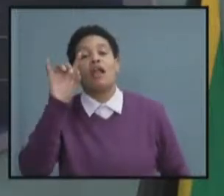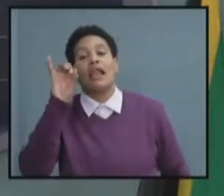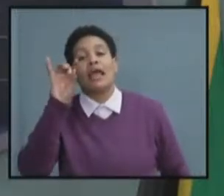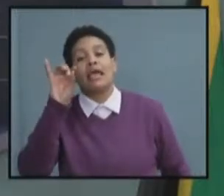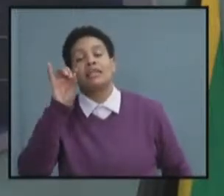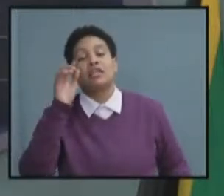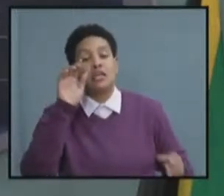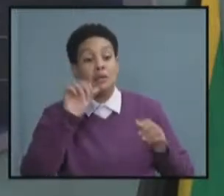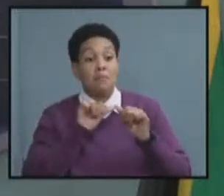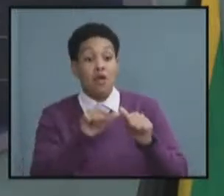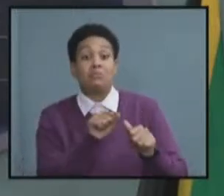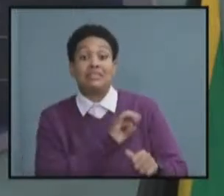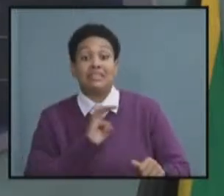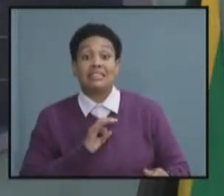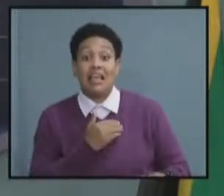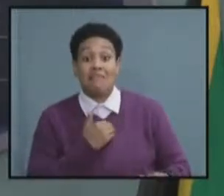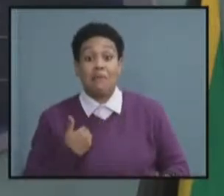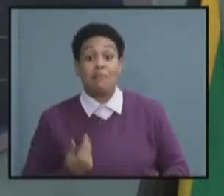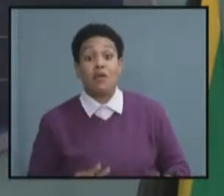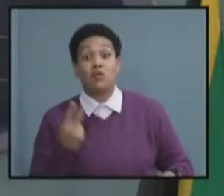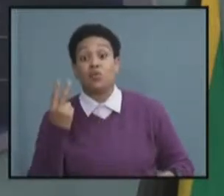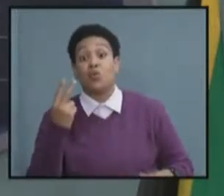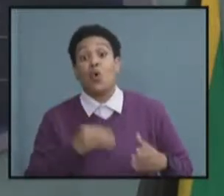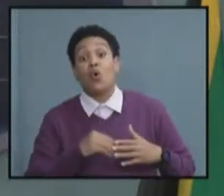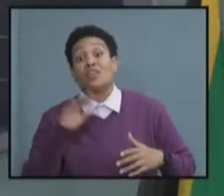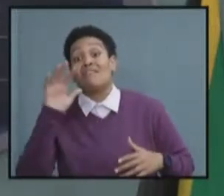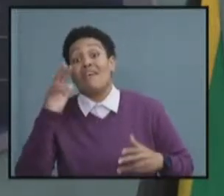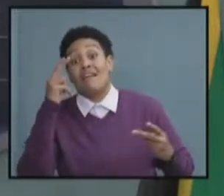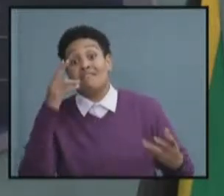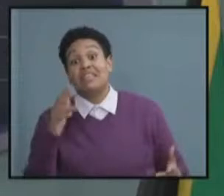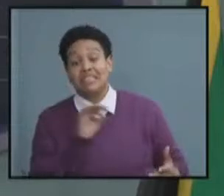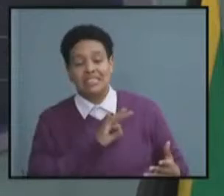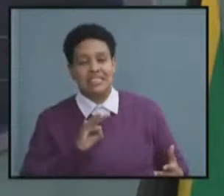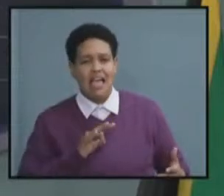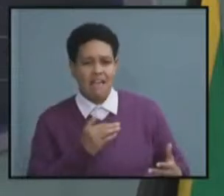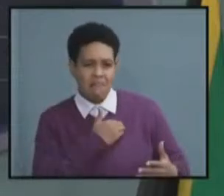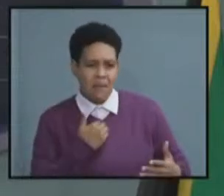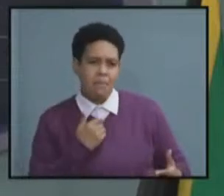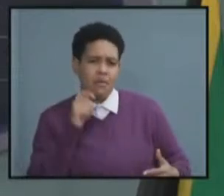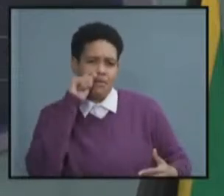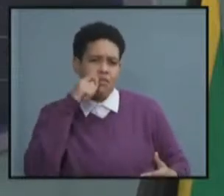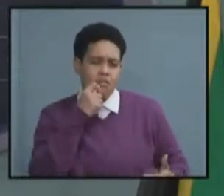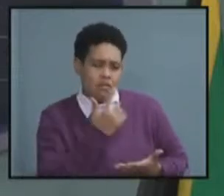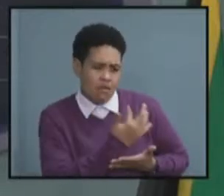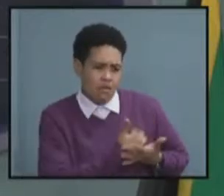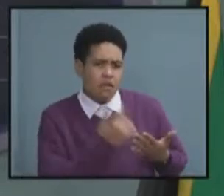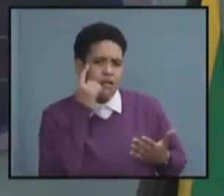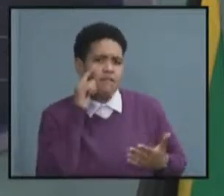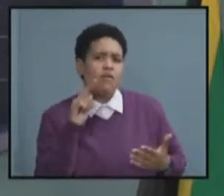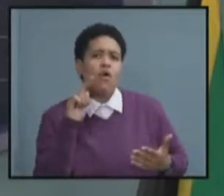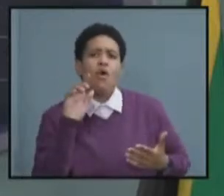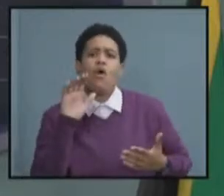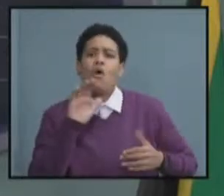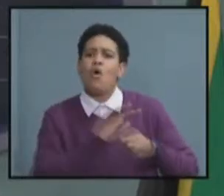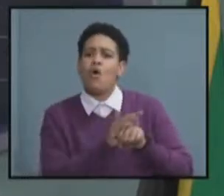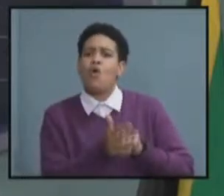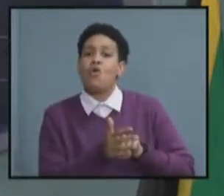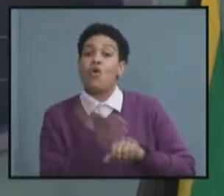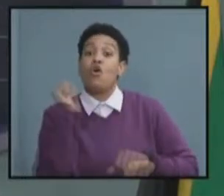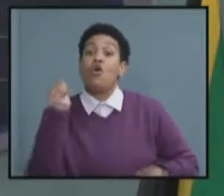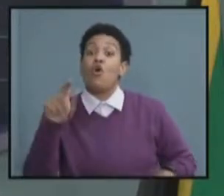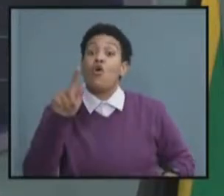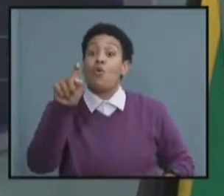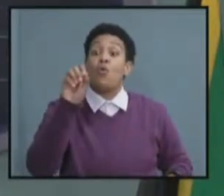members and 5 visiting staff members were sampled for COVID-19, and all